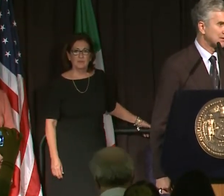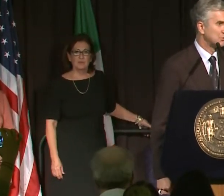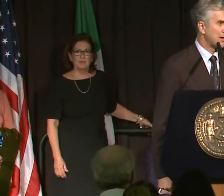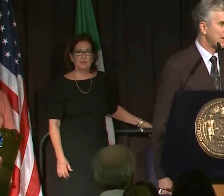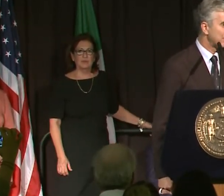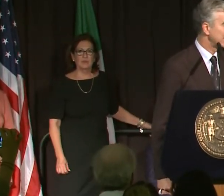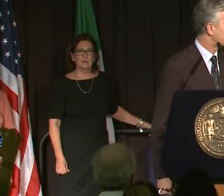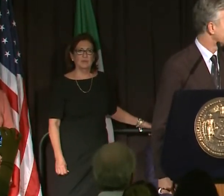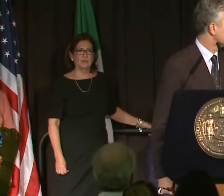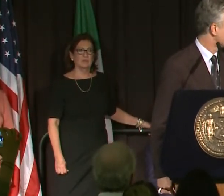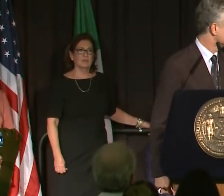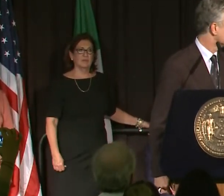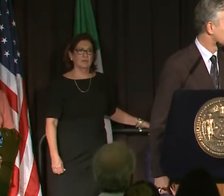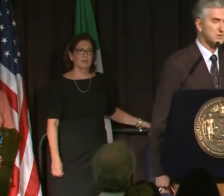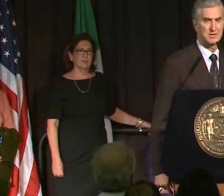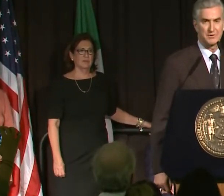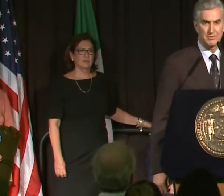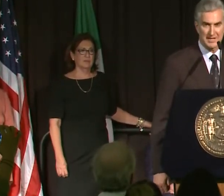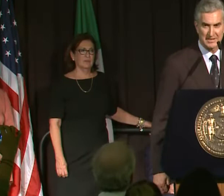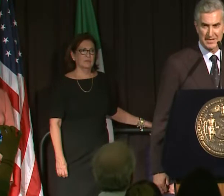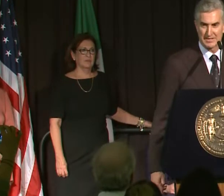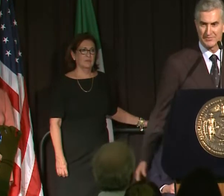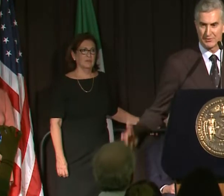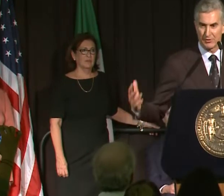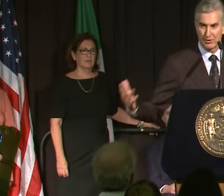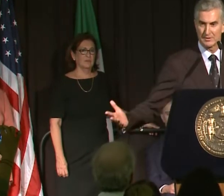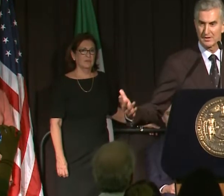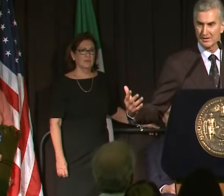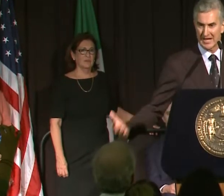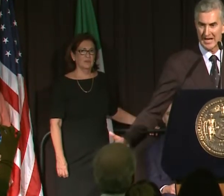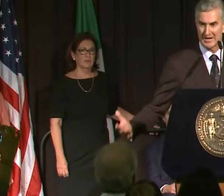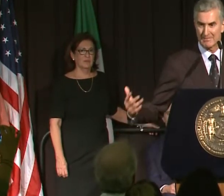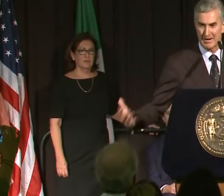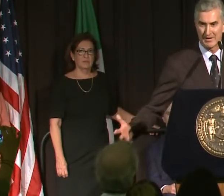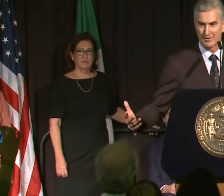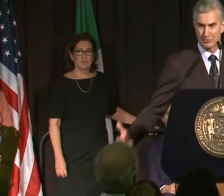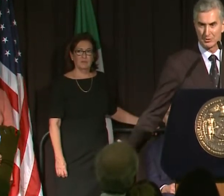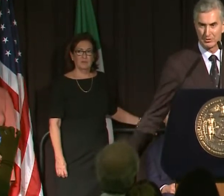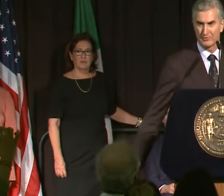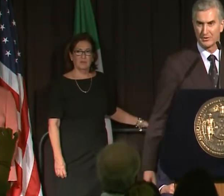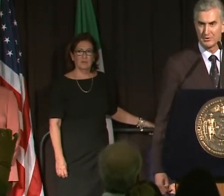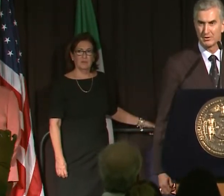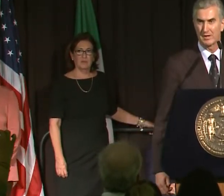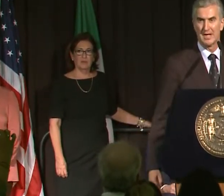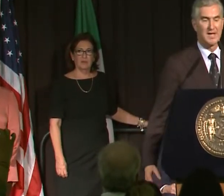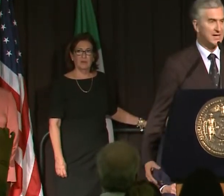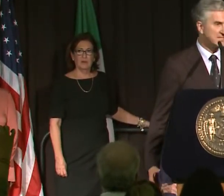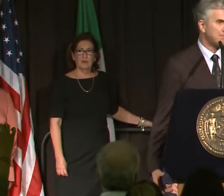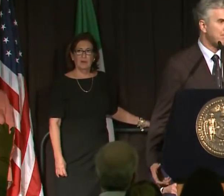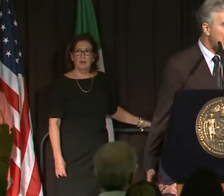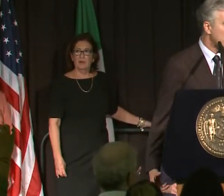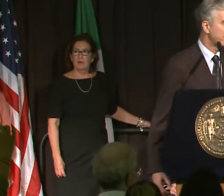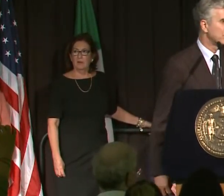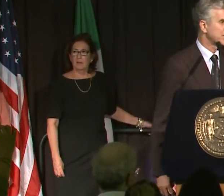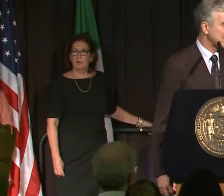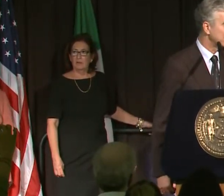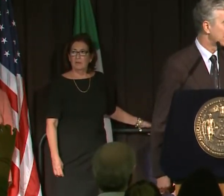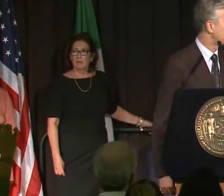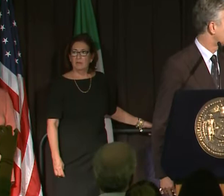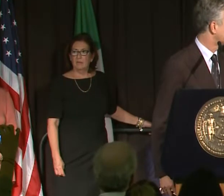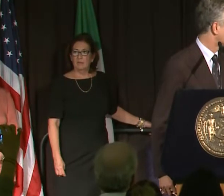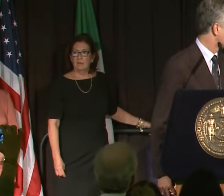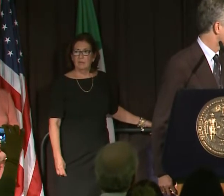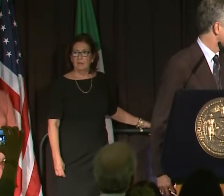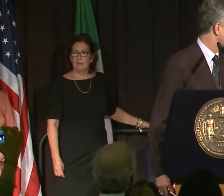fact that every year you open the doors of your residence for all the Italian American community of New York is a powerful